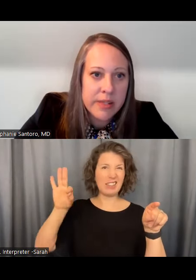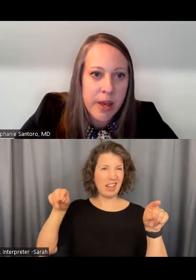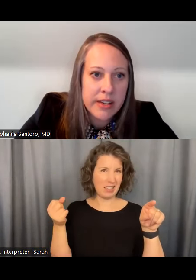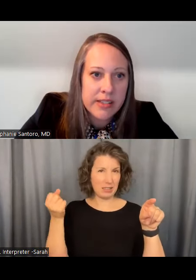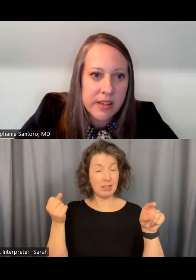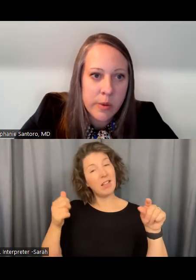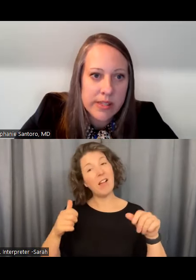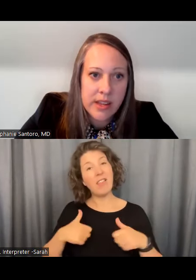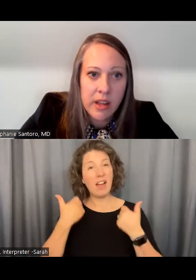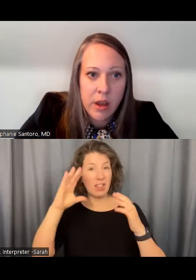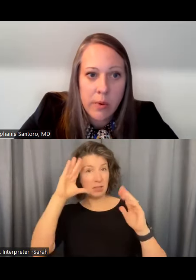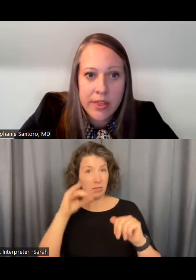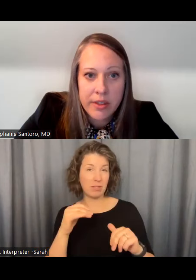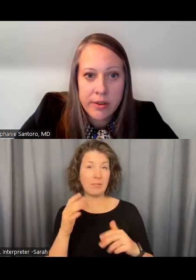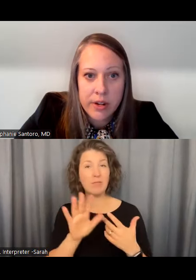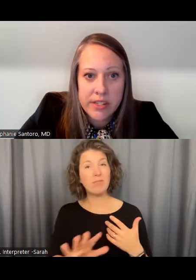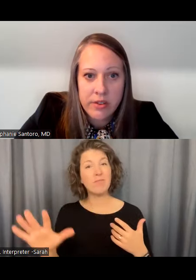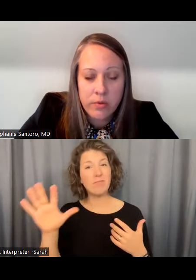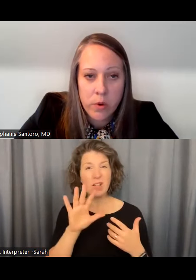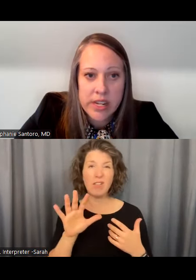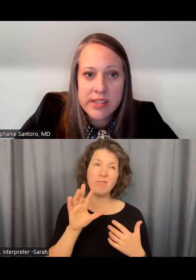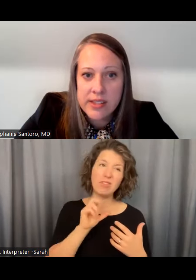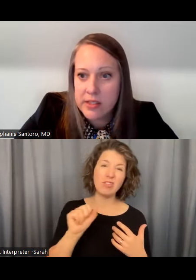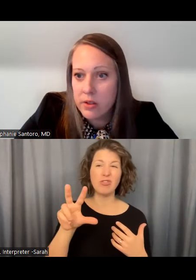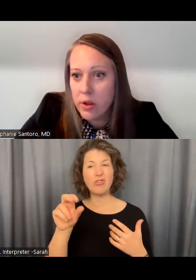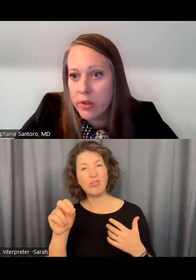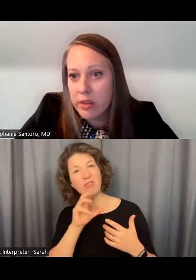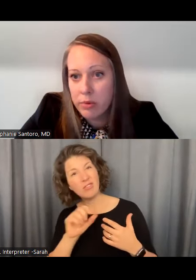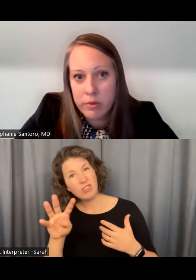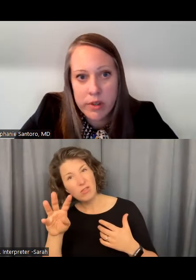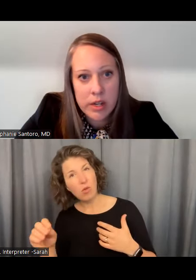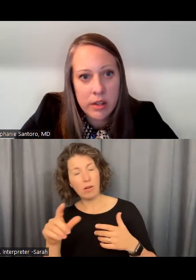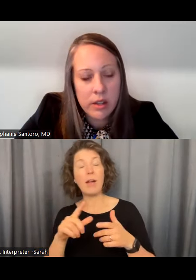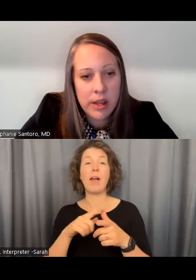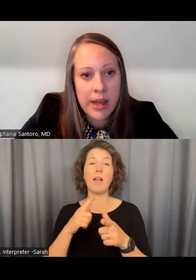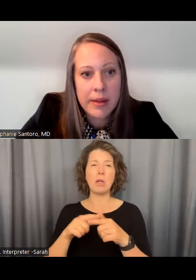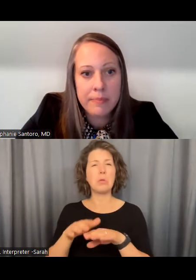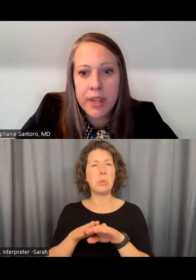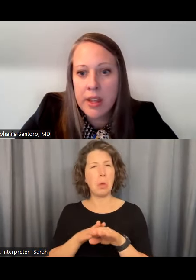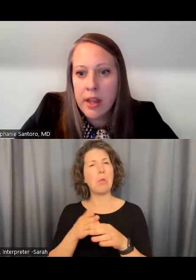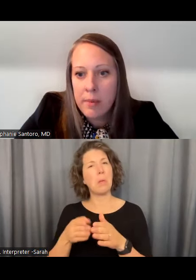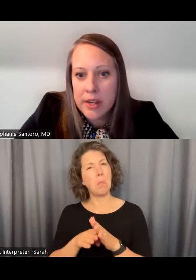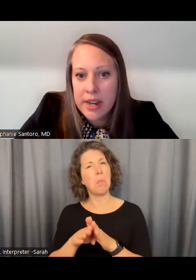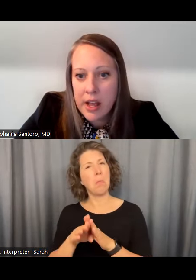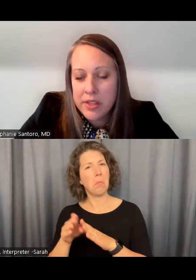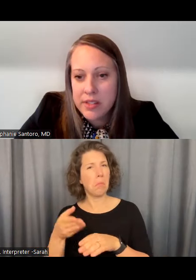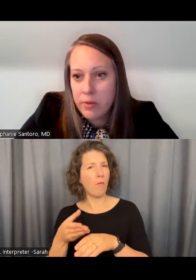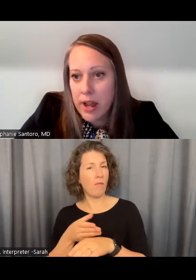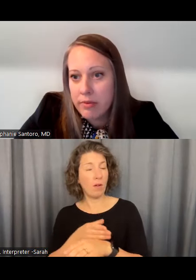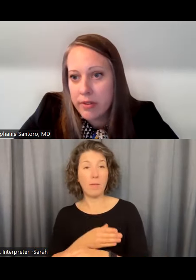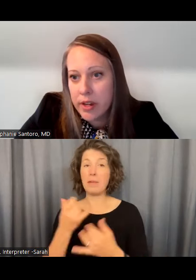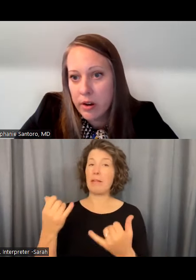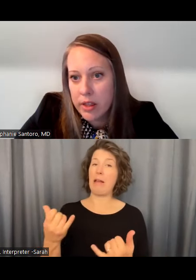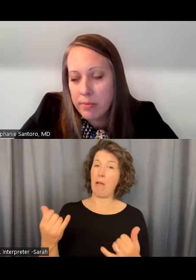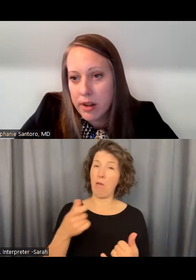life expectancy was around the 30s to 40s and slowly improving. But now this